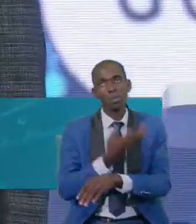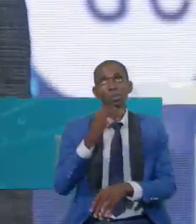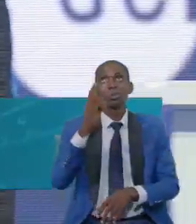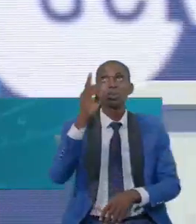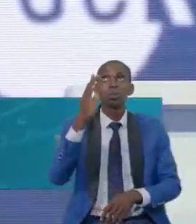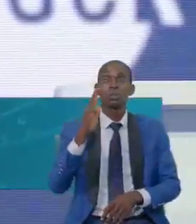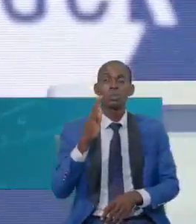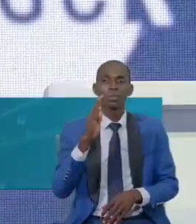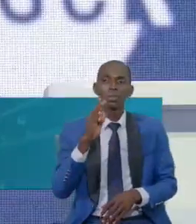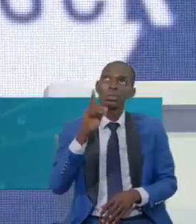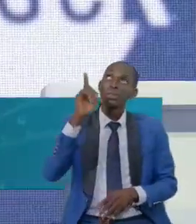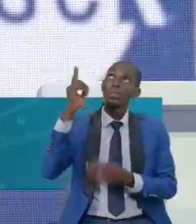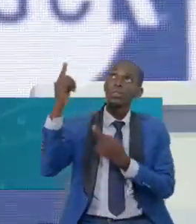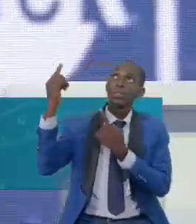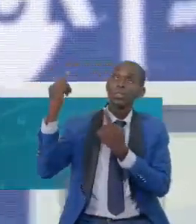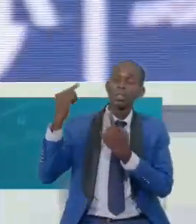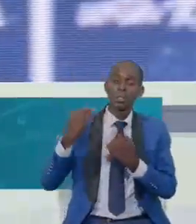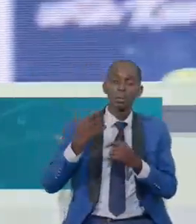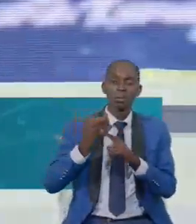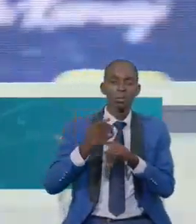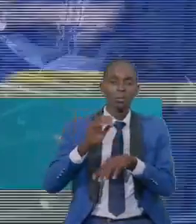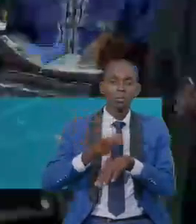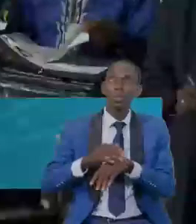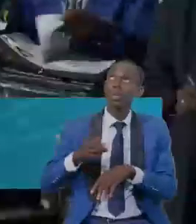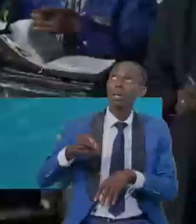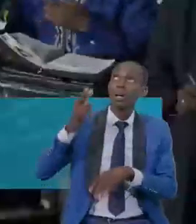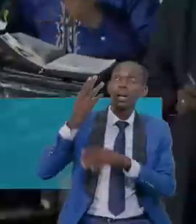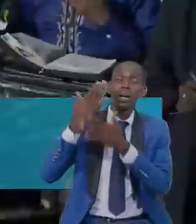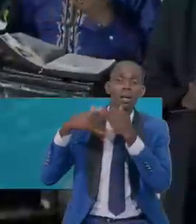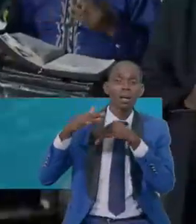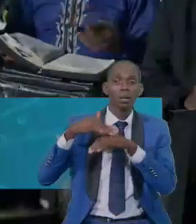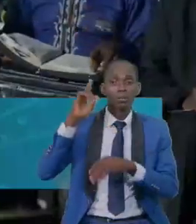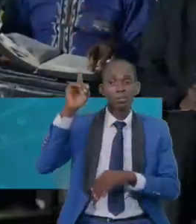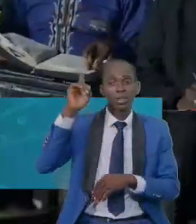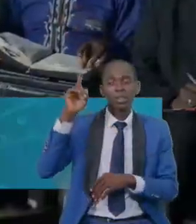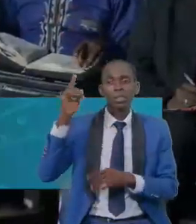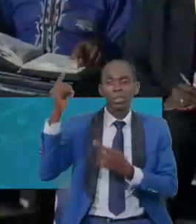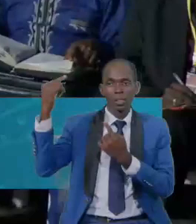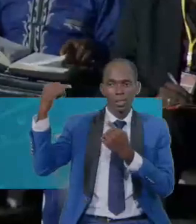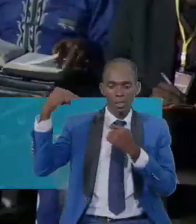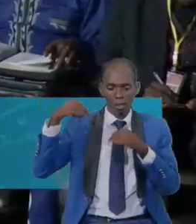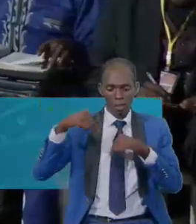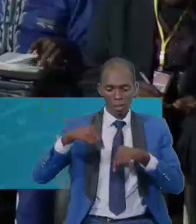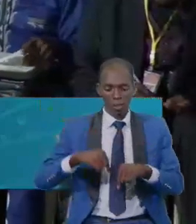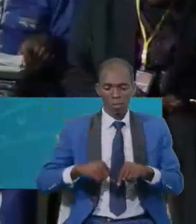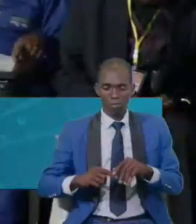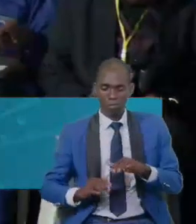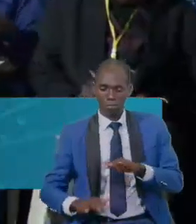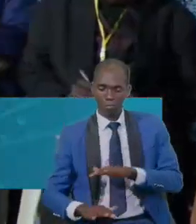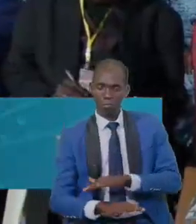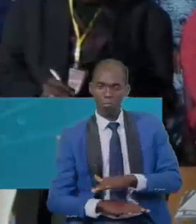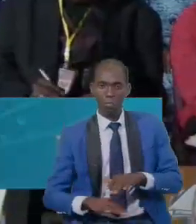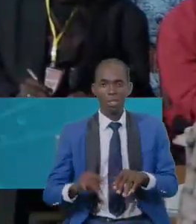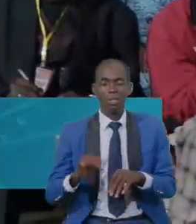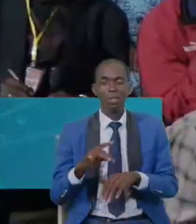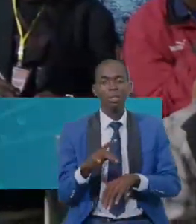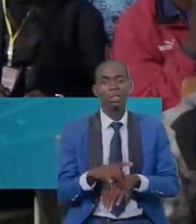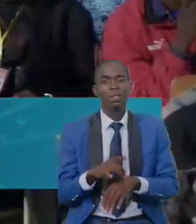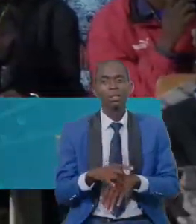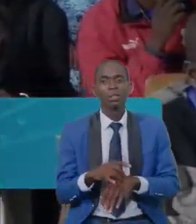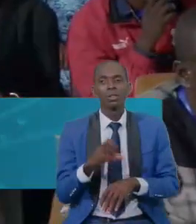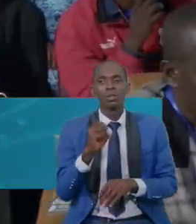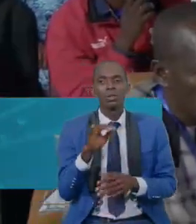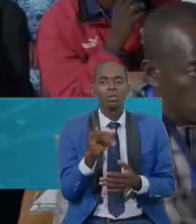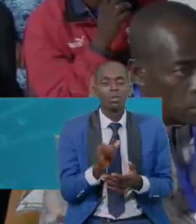He came from on high. He came down below on earth so that